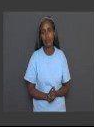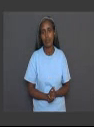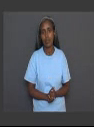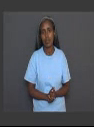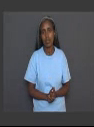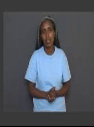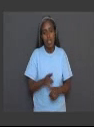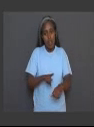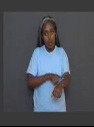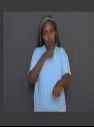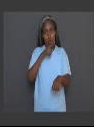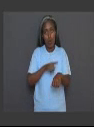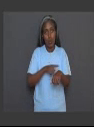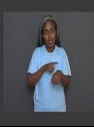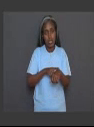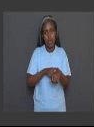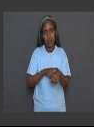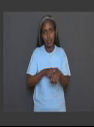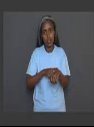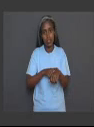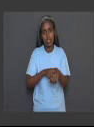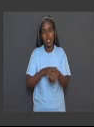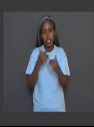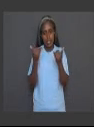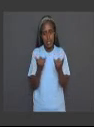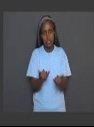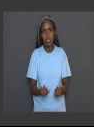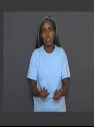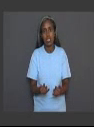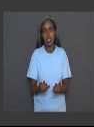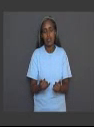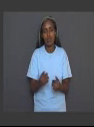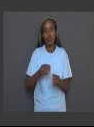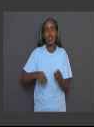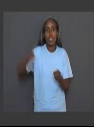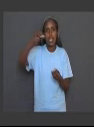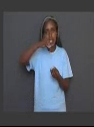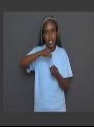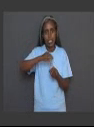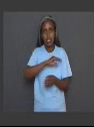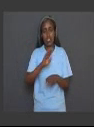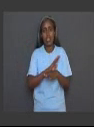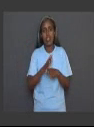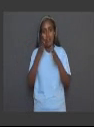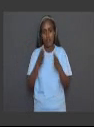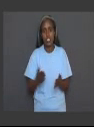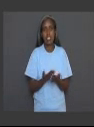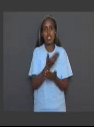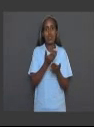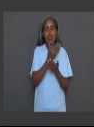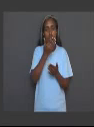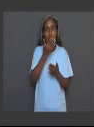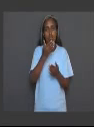A long-term vehicle is designed to increase an investor's wealth